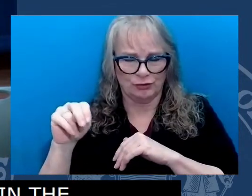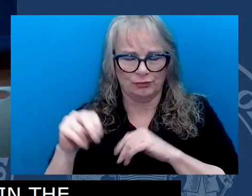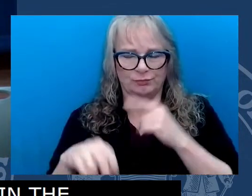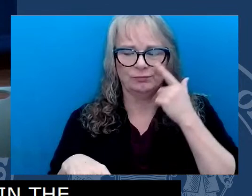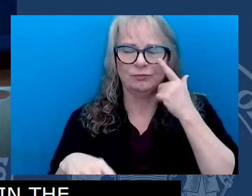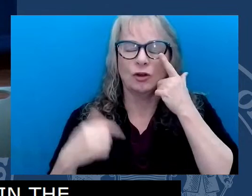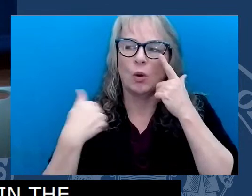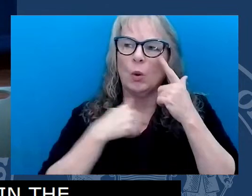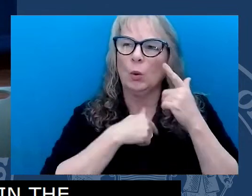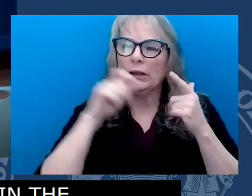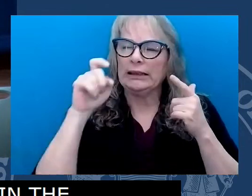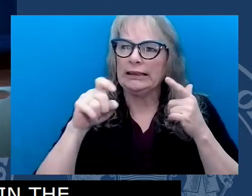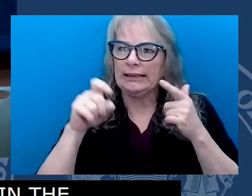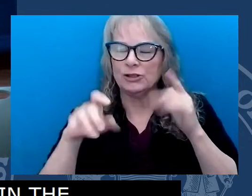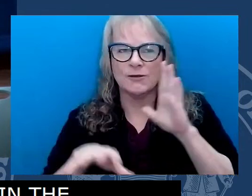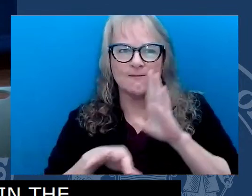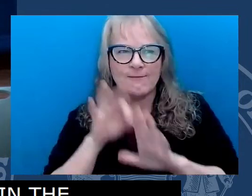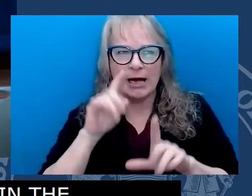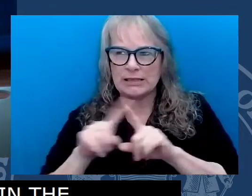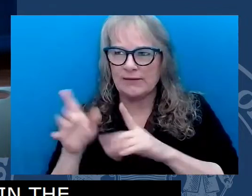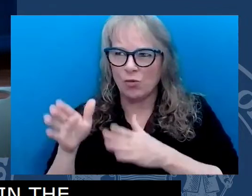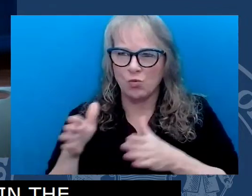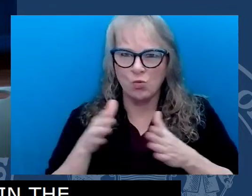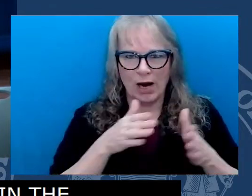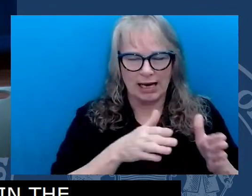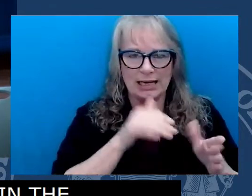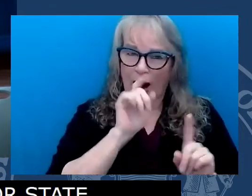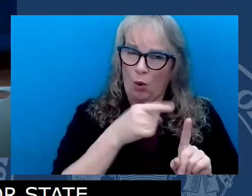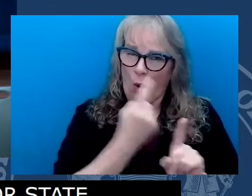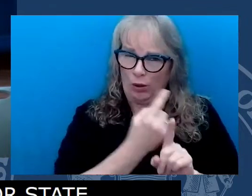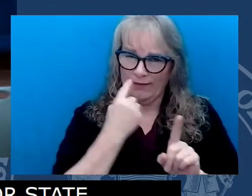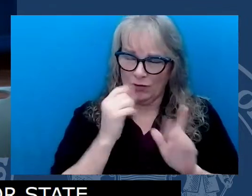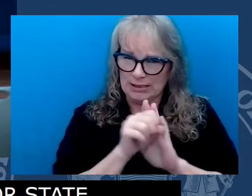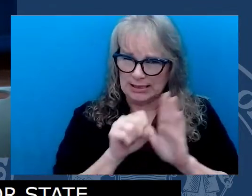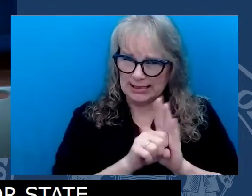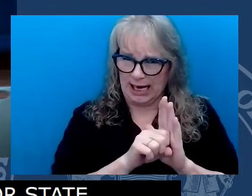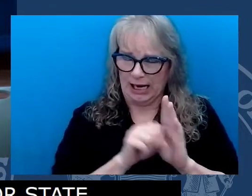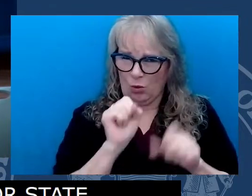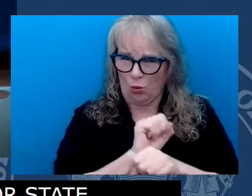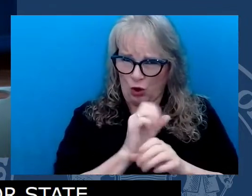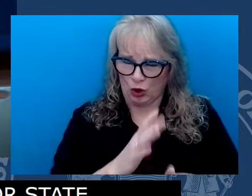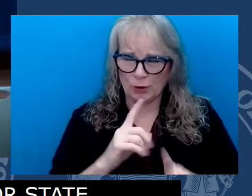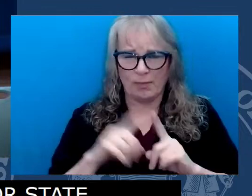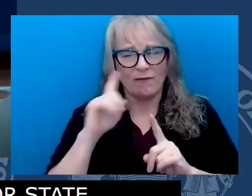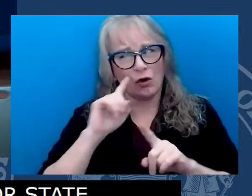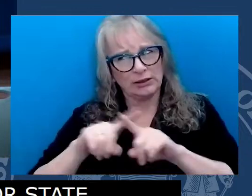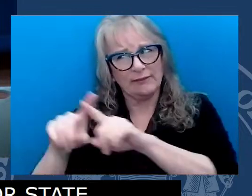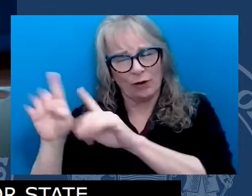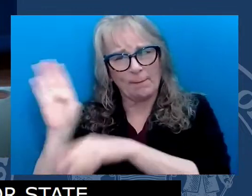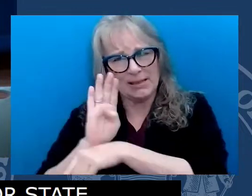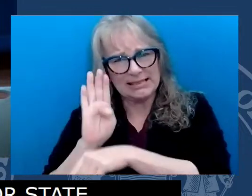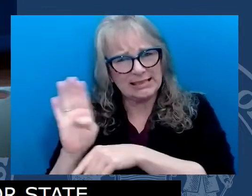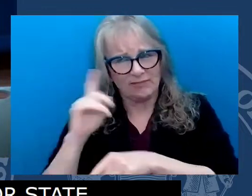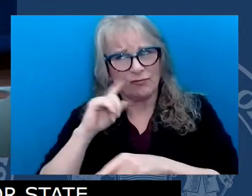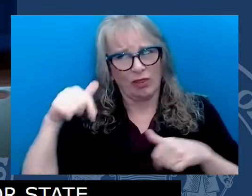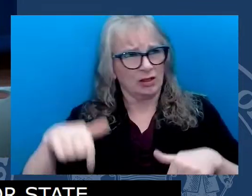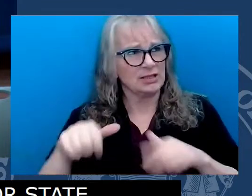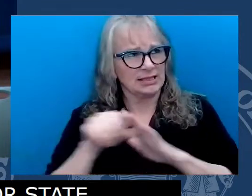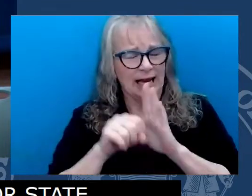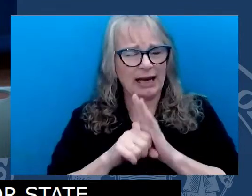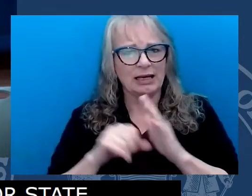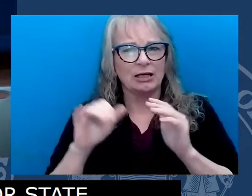not just for state employees, but for the economy more generally, for other businesses, to somehow flatten out that growth